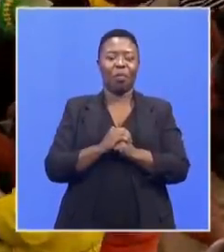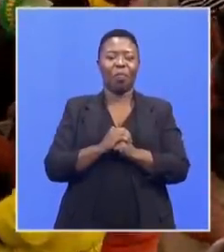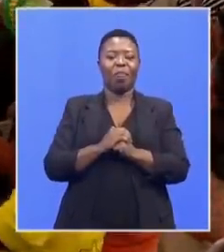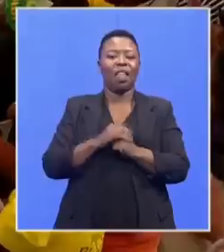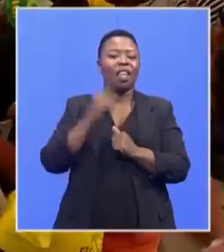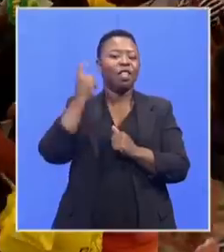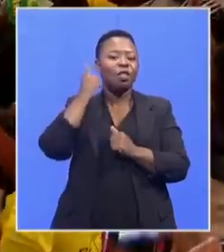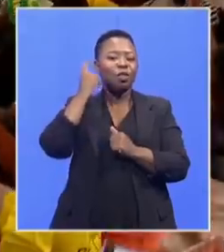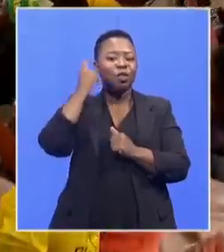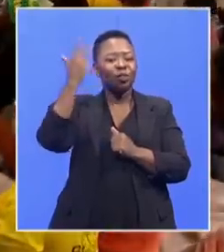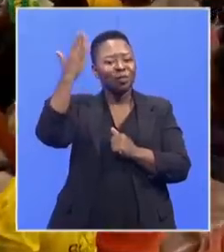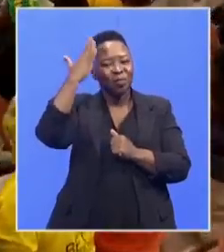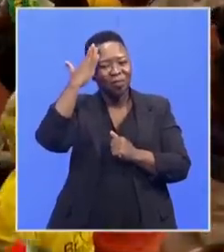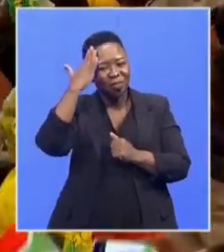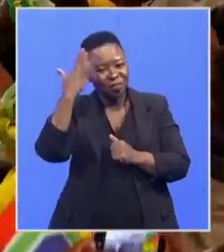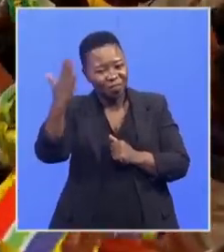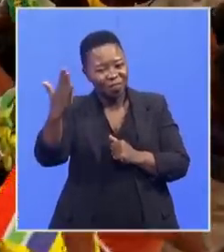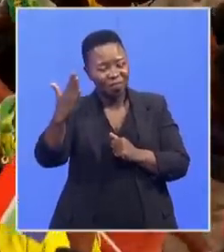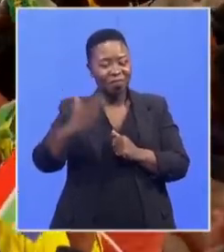Sanbonani.